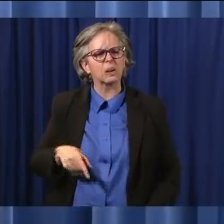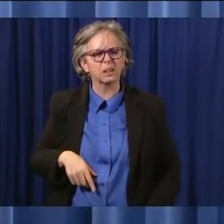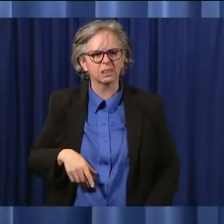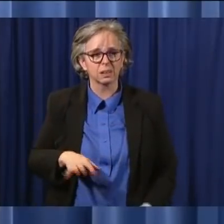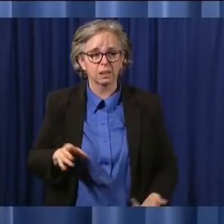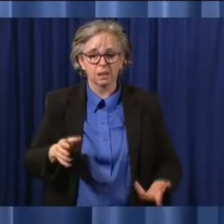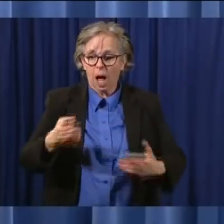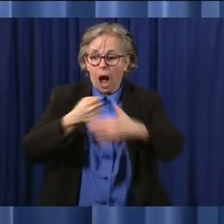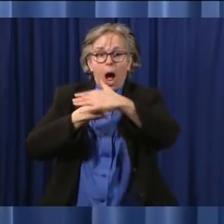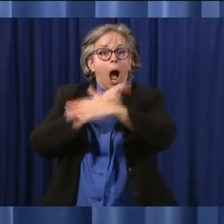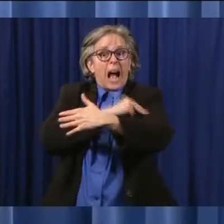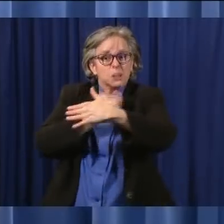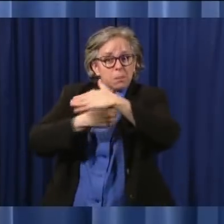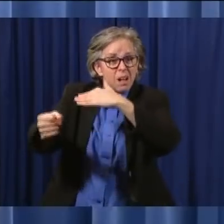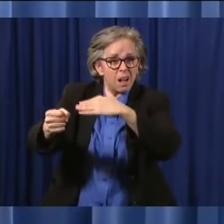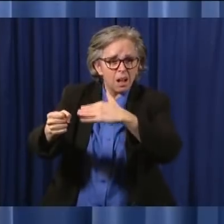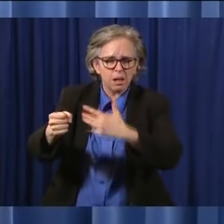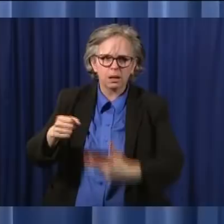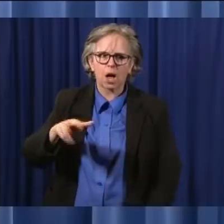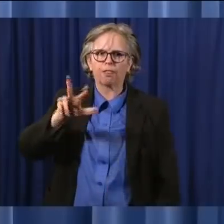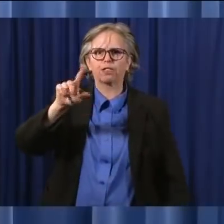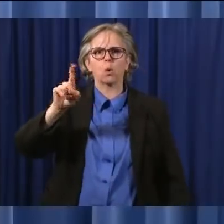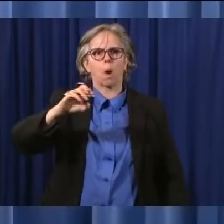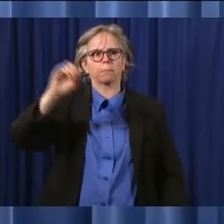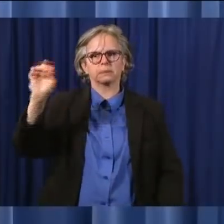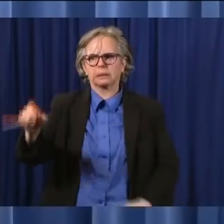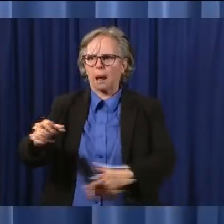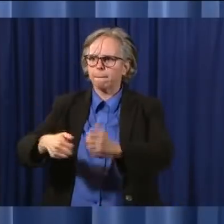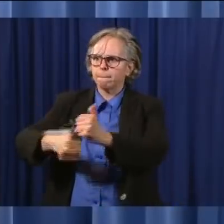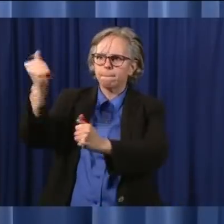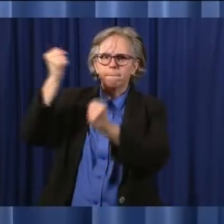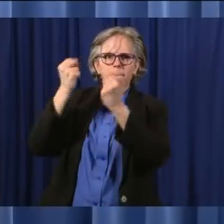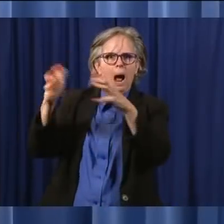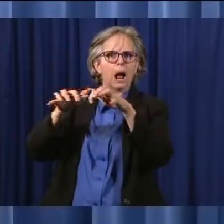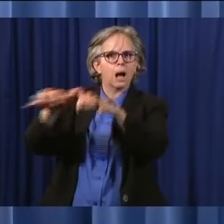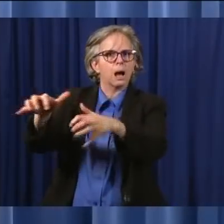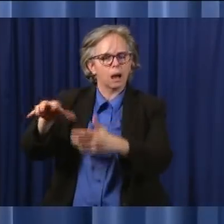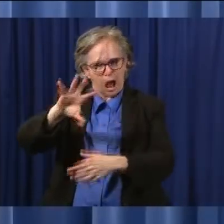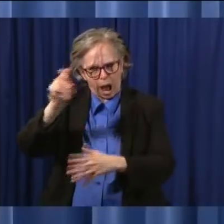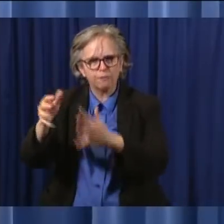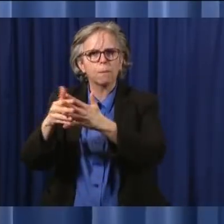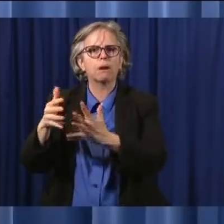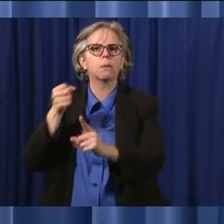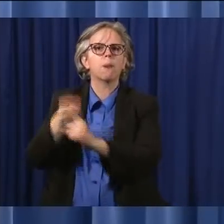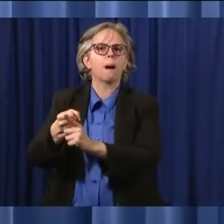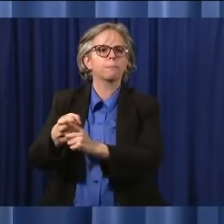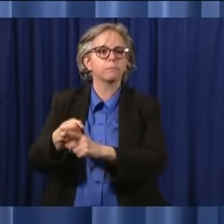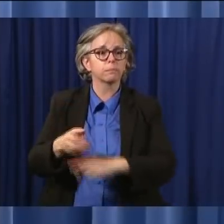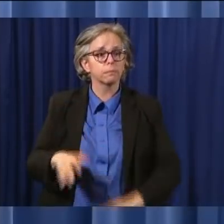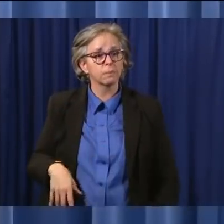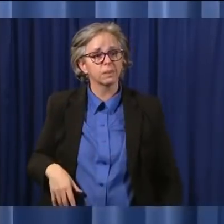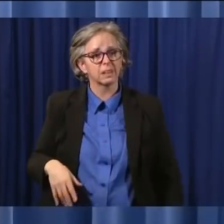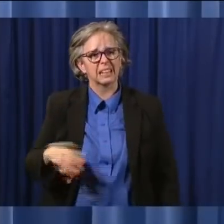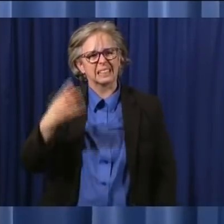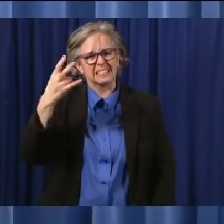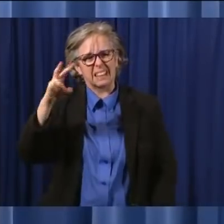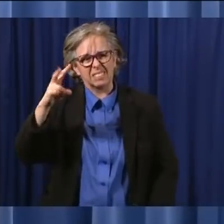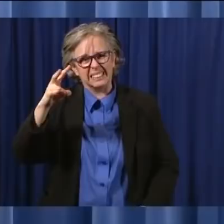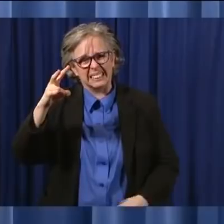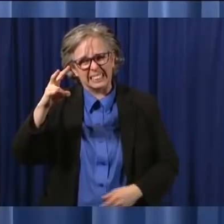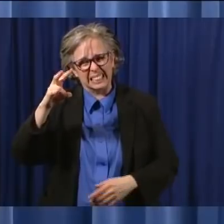hospitalizations in Ohio. And African Americans account for 17% of COVID-19 deaths in Ohio.